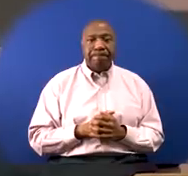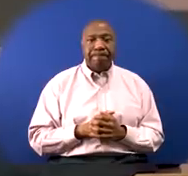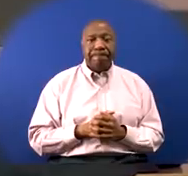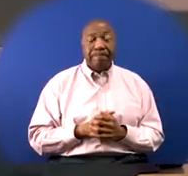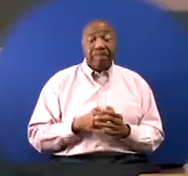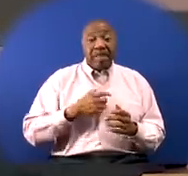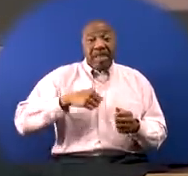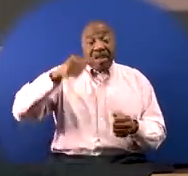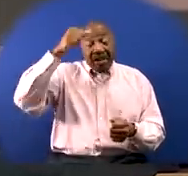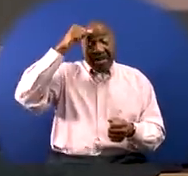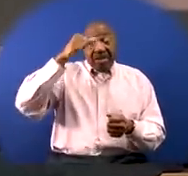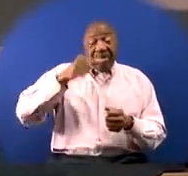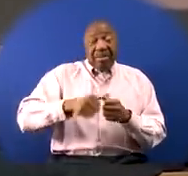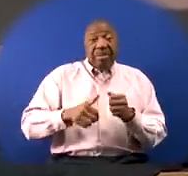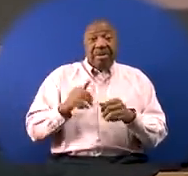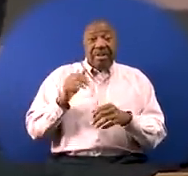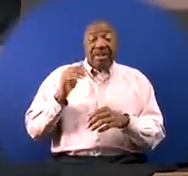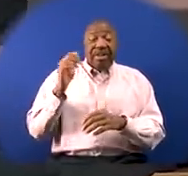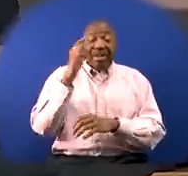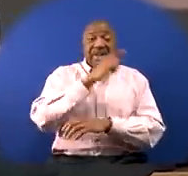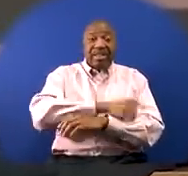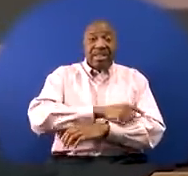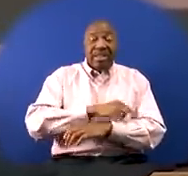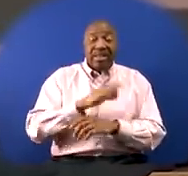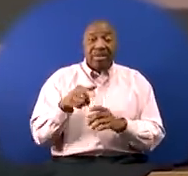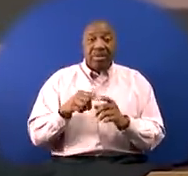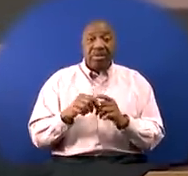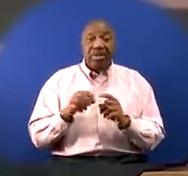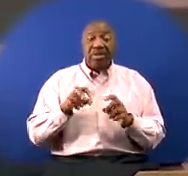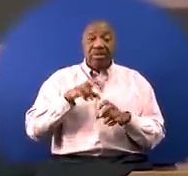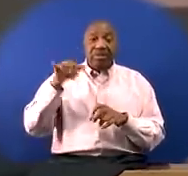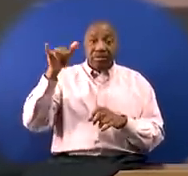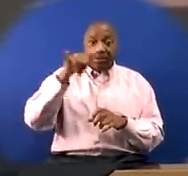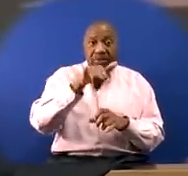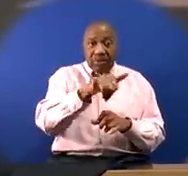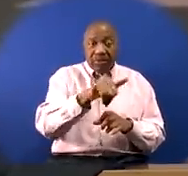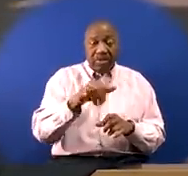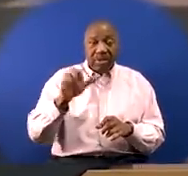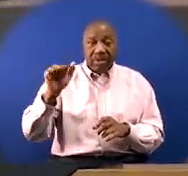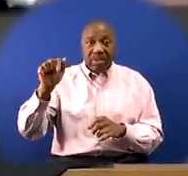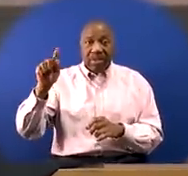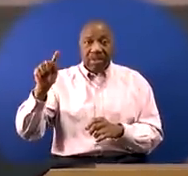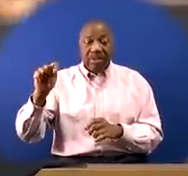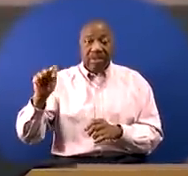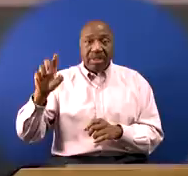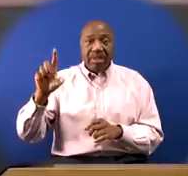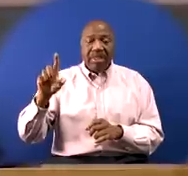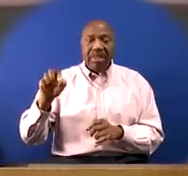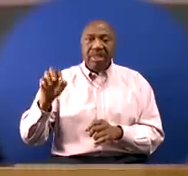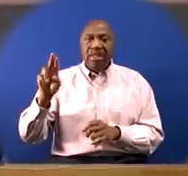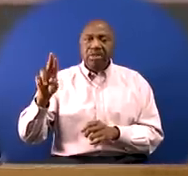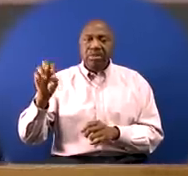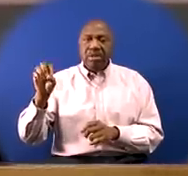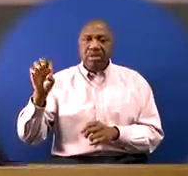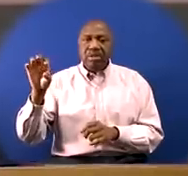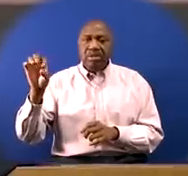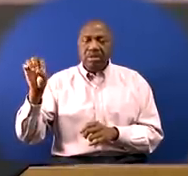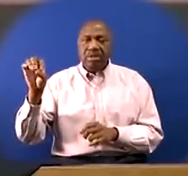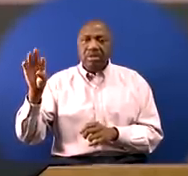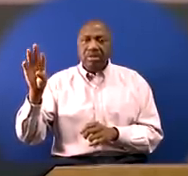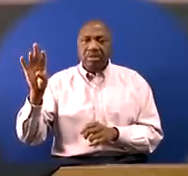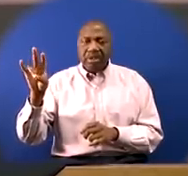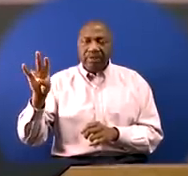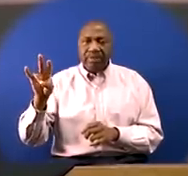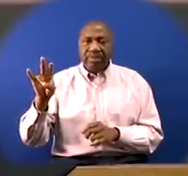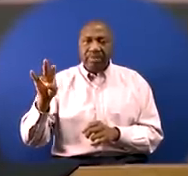I remember that day, Pastor Anderson, when you and I flew down to Atlanta. In 2007, we